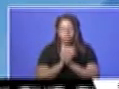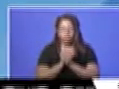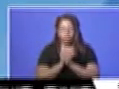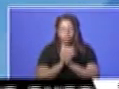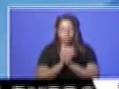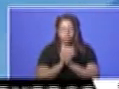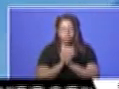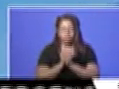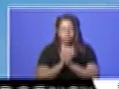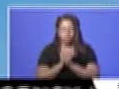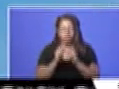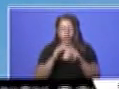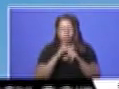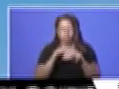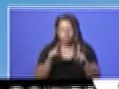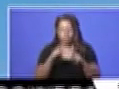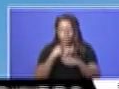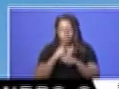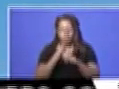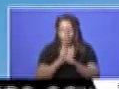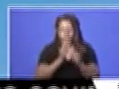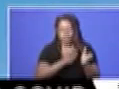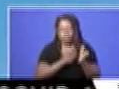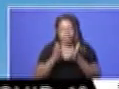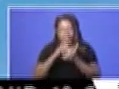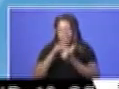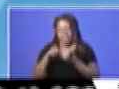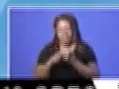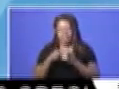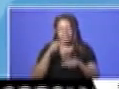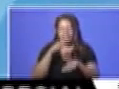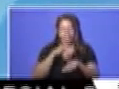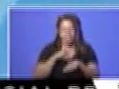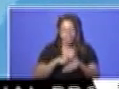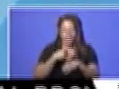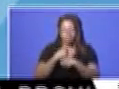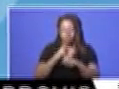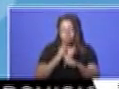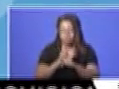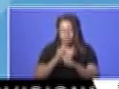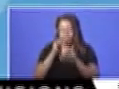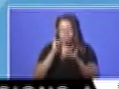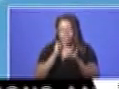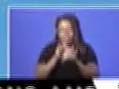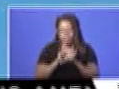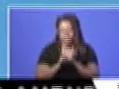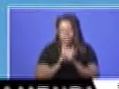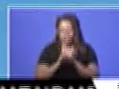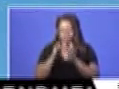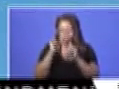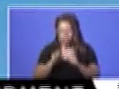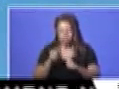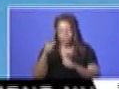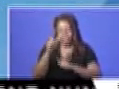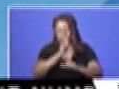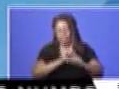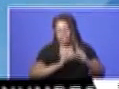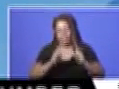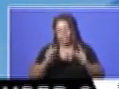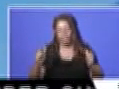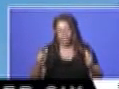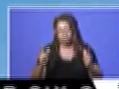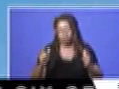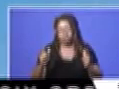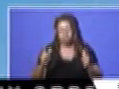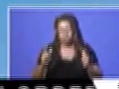okay, but they are making all plans at this time to make that available, that sign language is